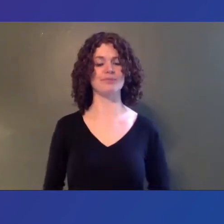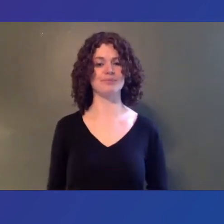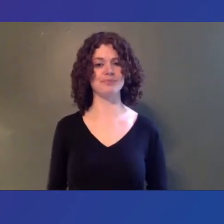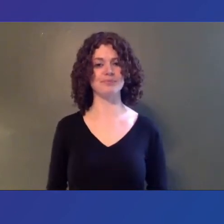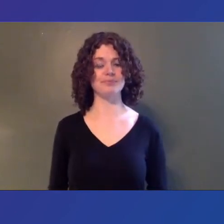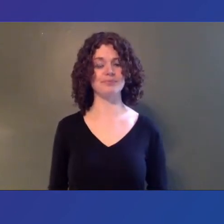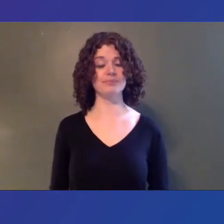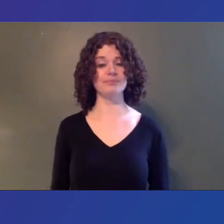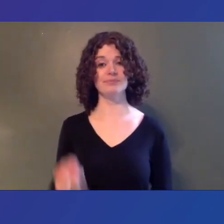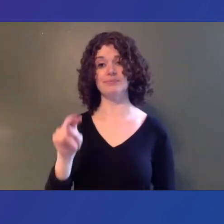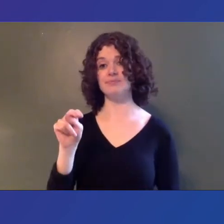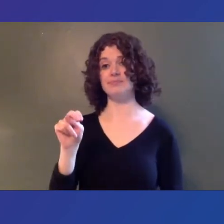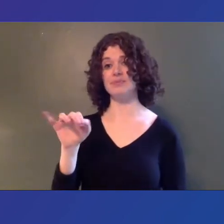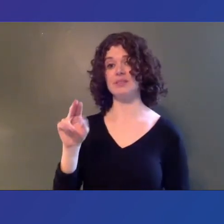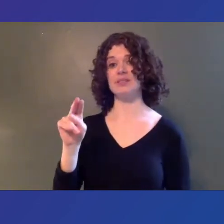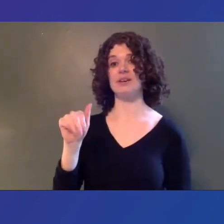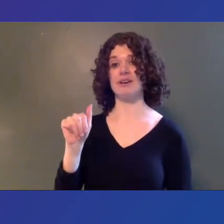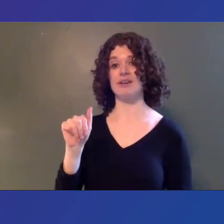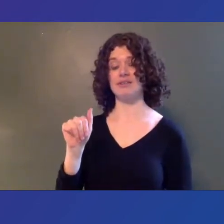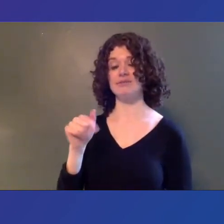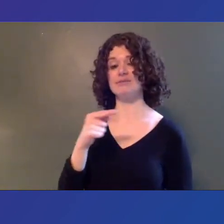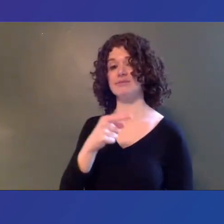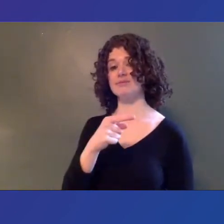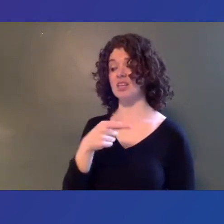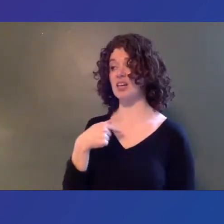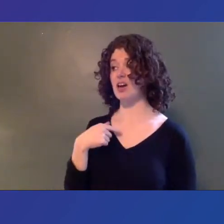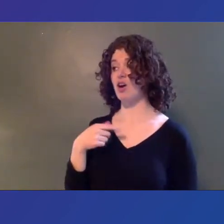place, dance,